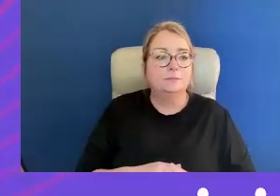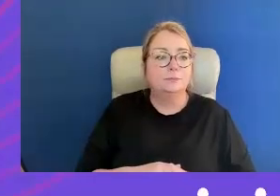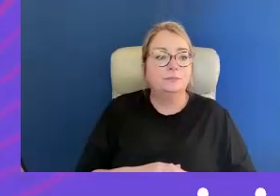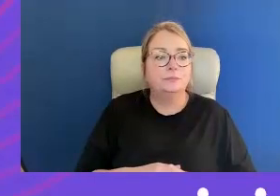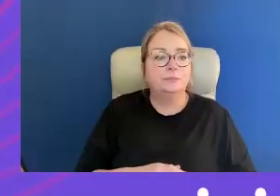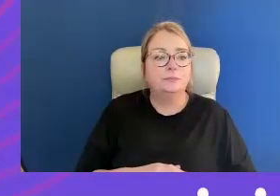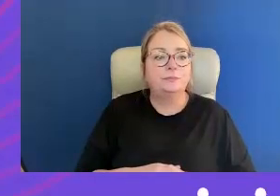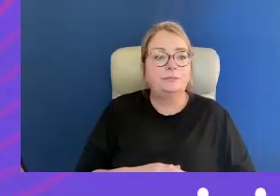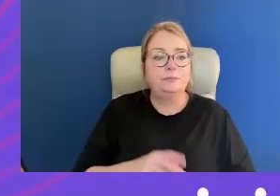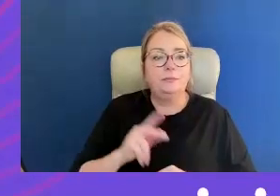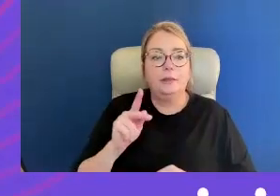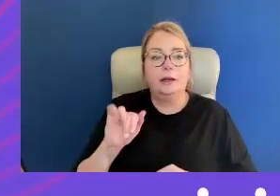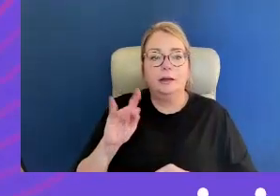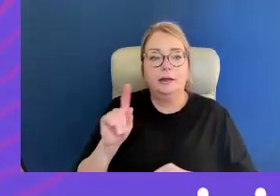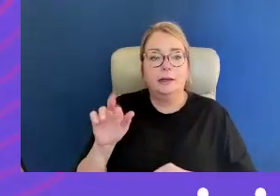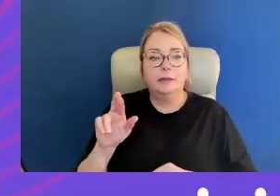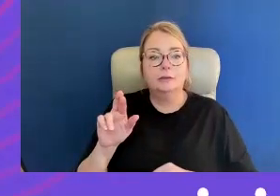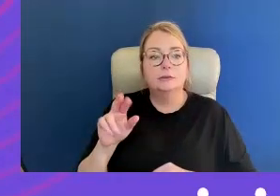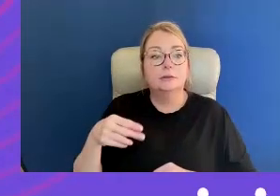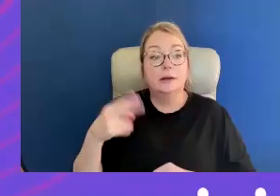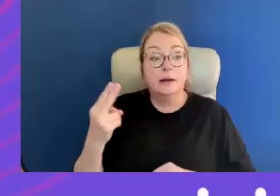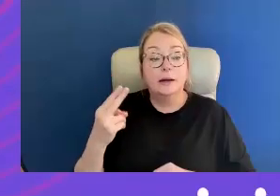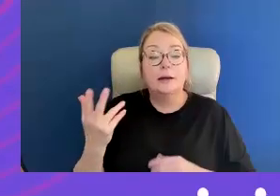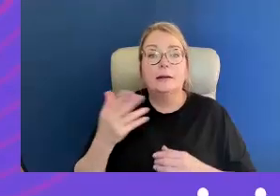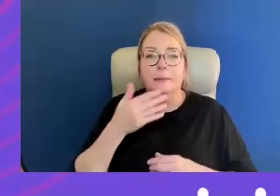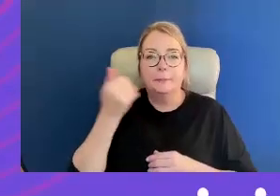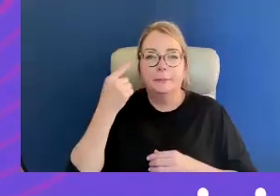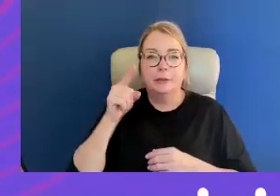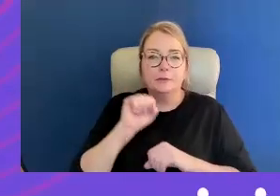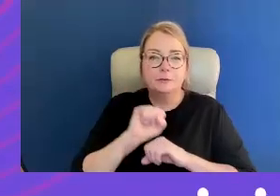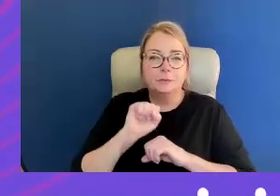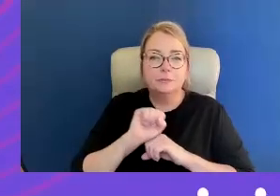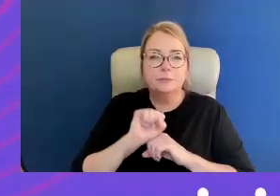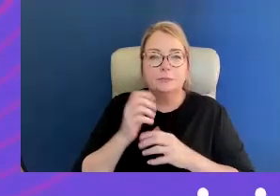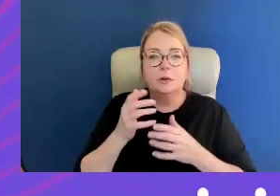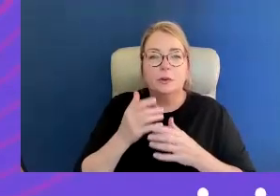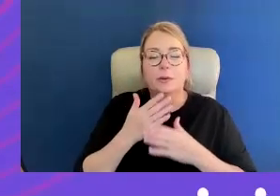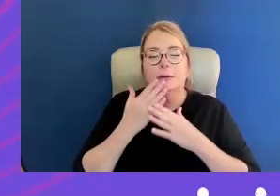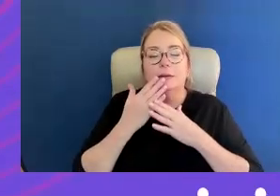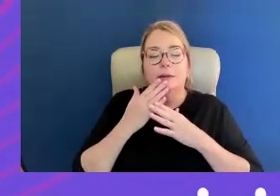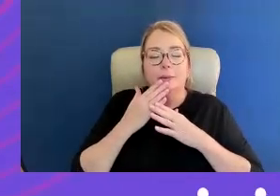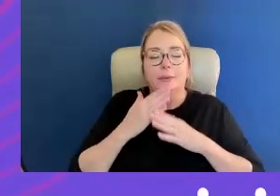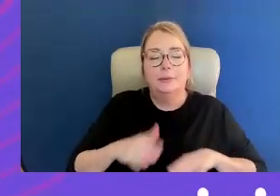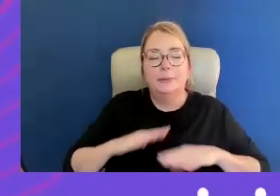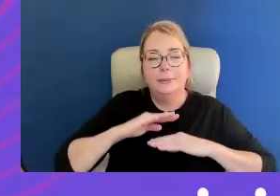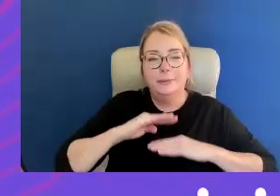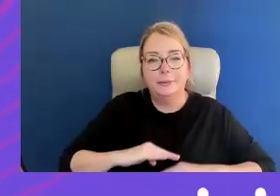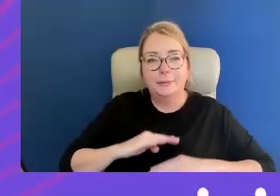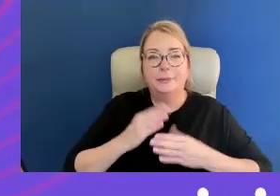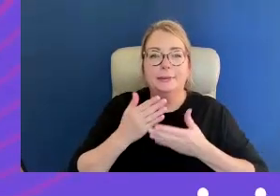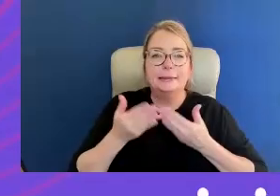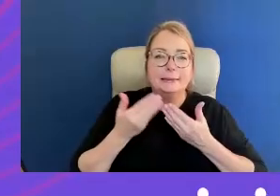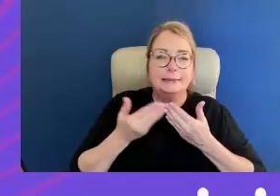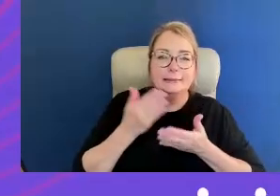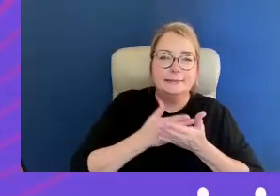So our Kaiser High Traditional HMO plan. This is best for employees who want a peace of mind and easy budgeting with no surprises